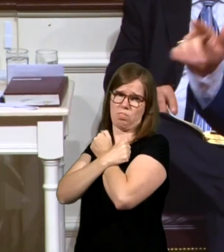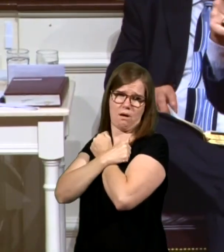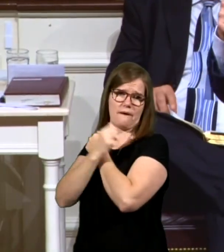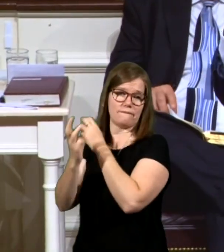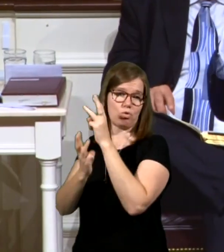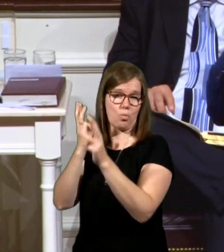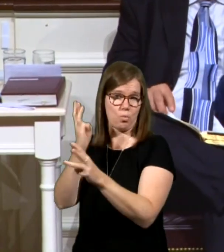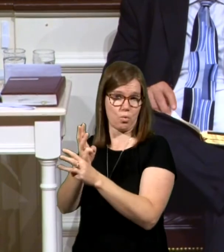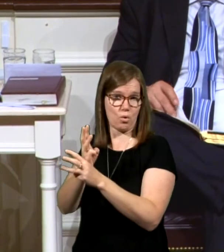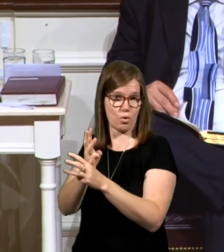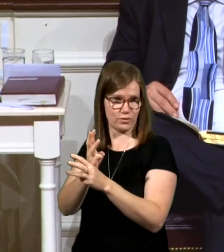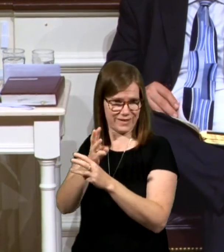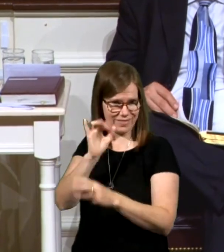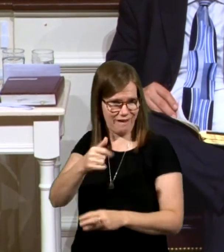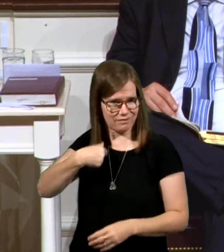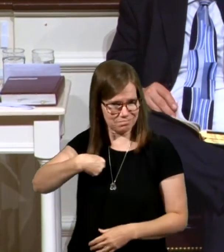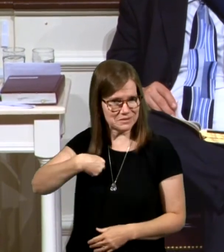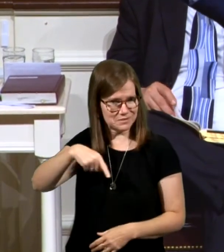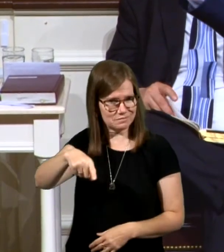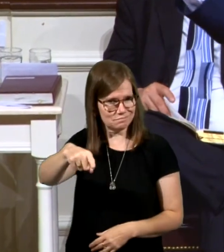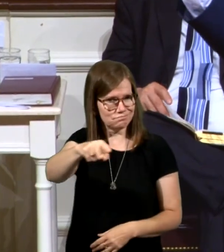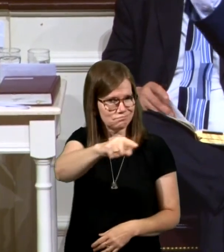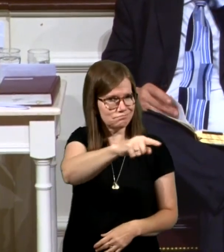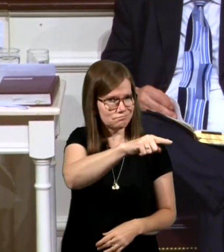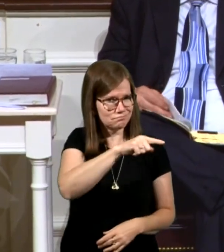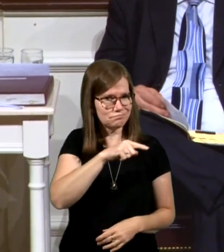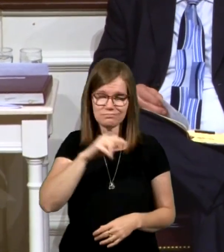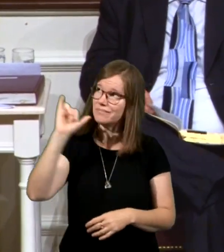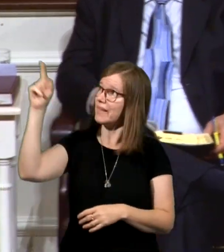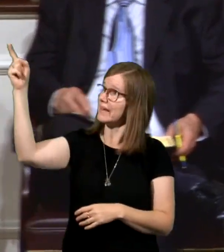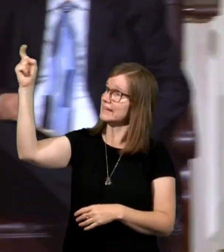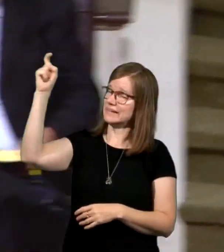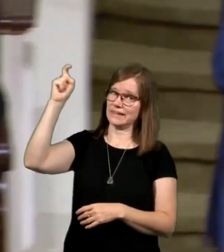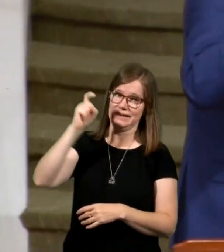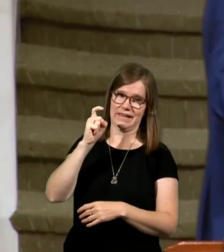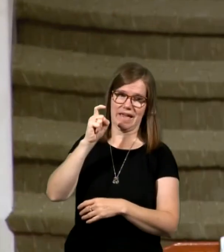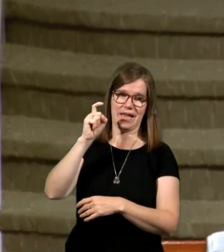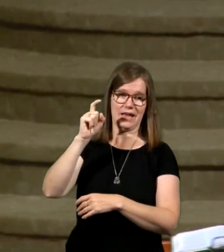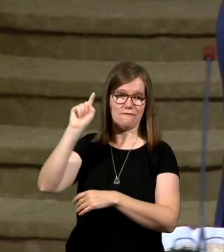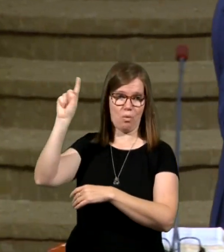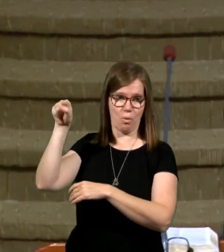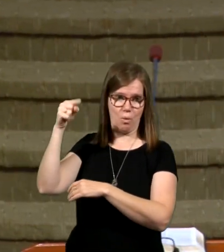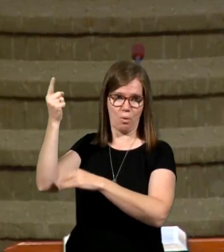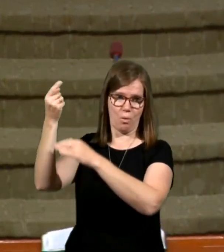That's you. That's me. That he gave his only begotten Son.